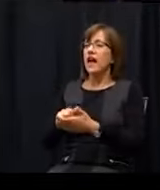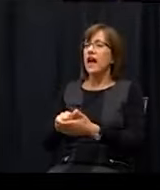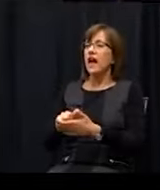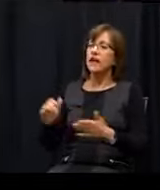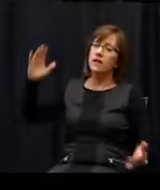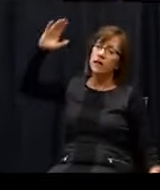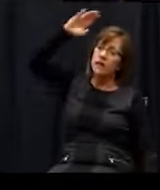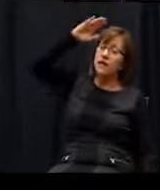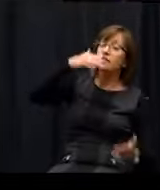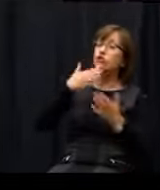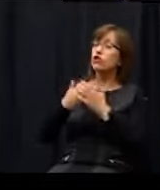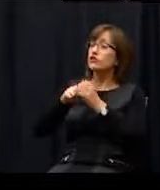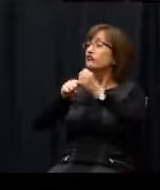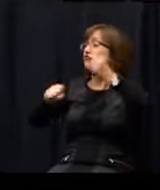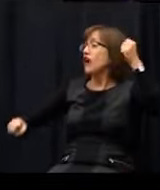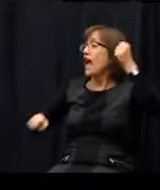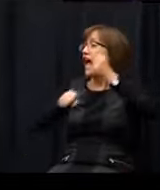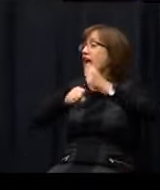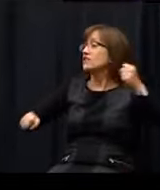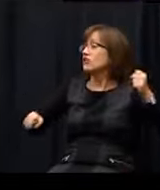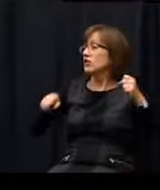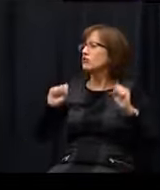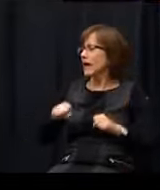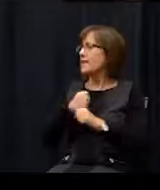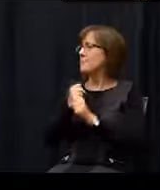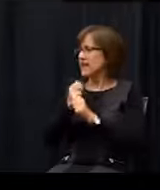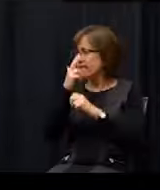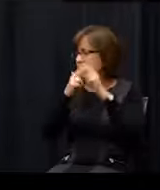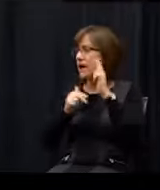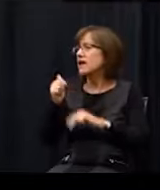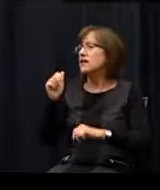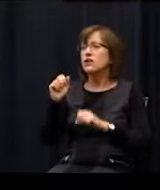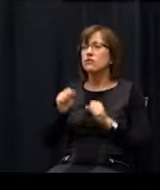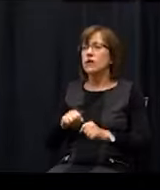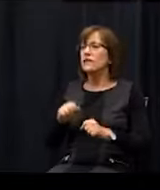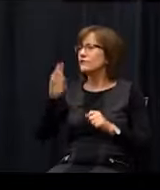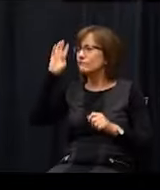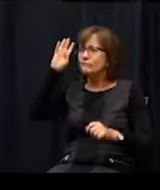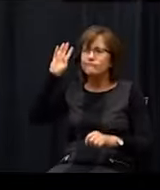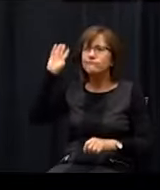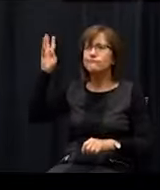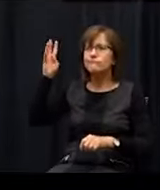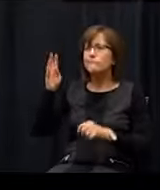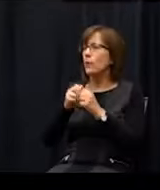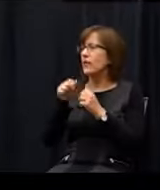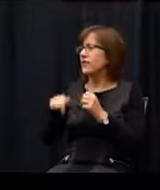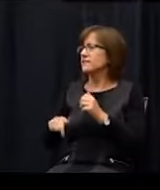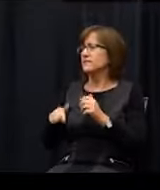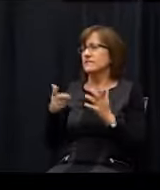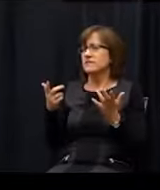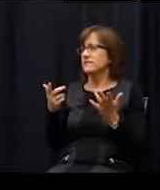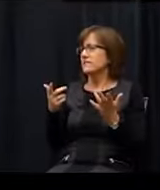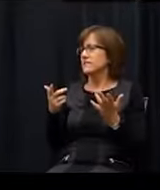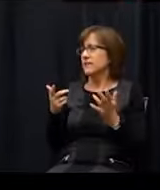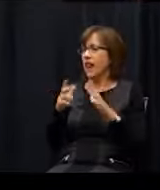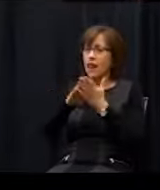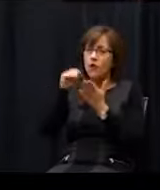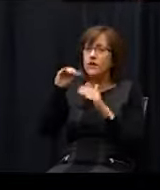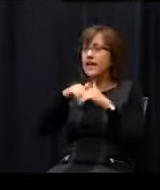is a good stretching. You can make it really fun. You could use total your creativity with this, with letters, and learning how to